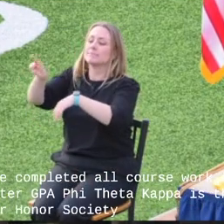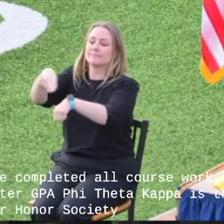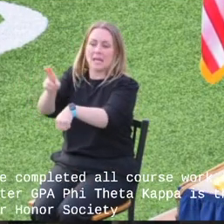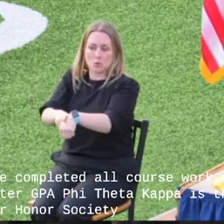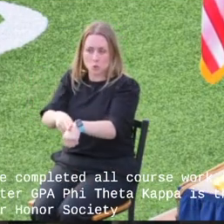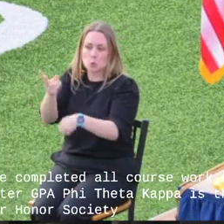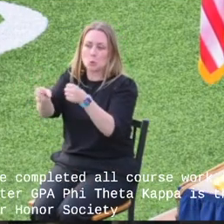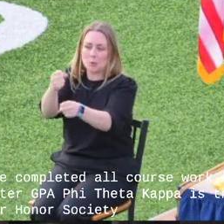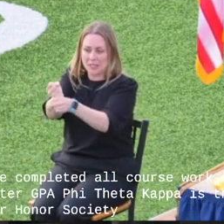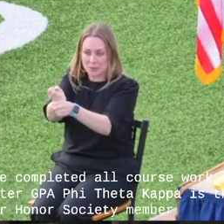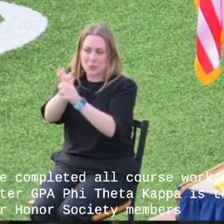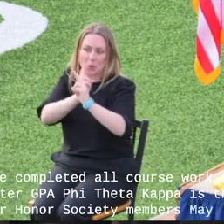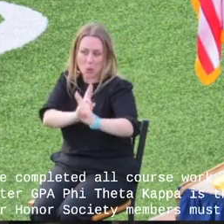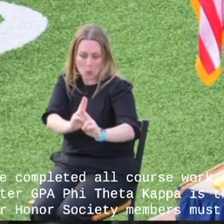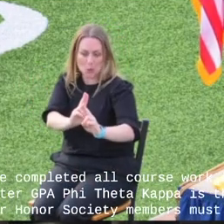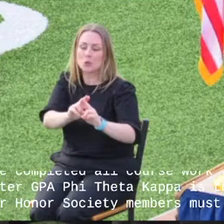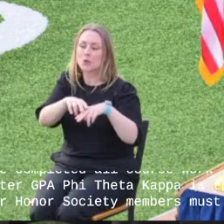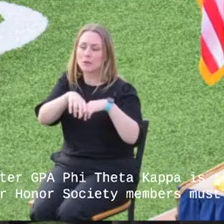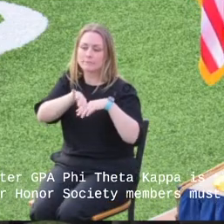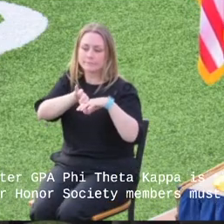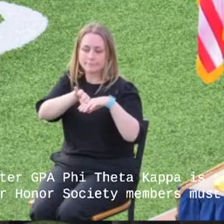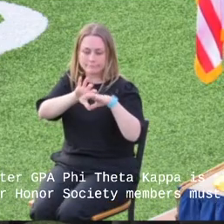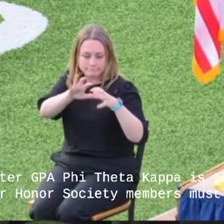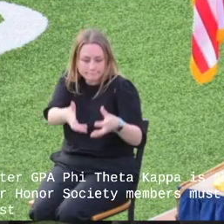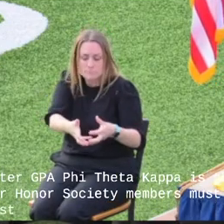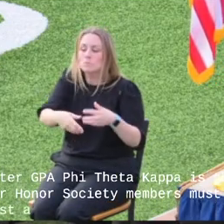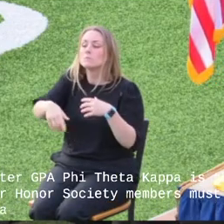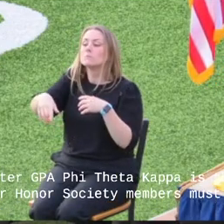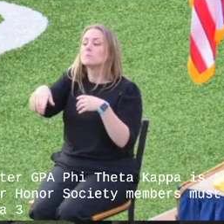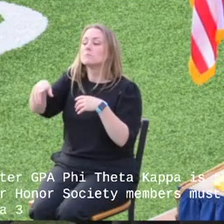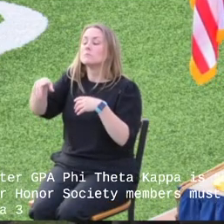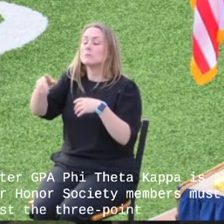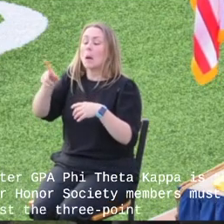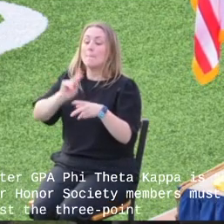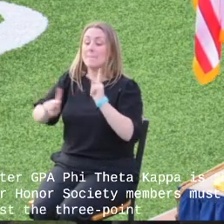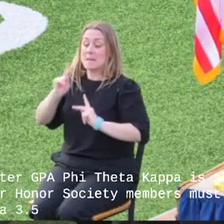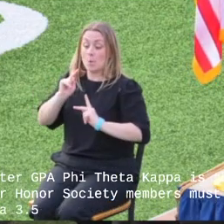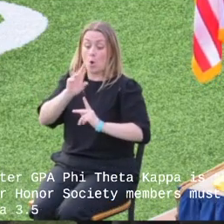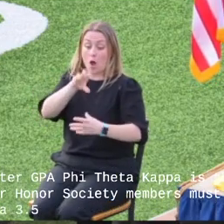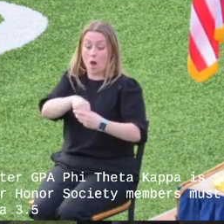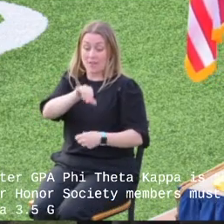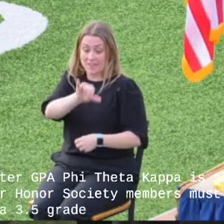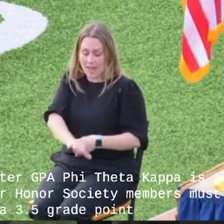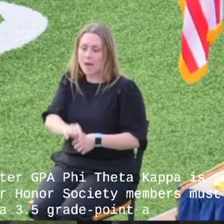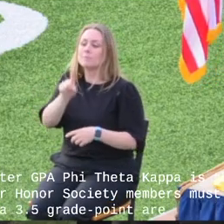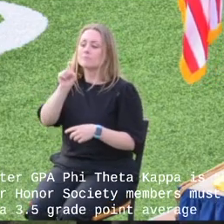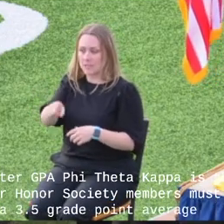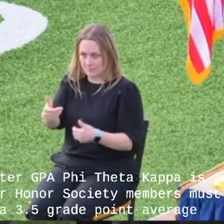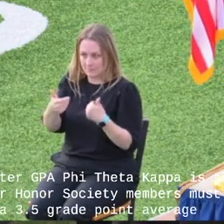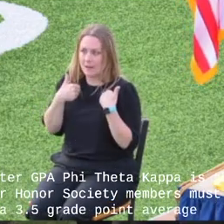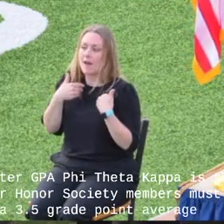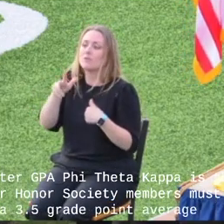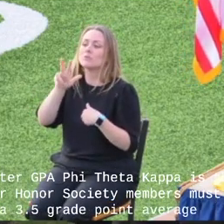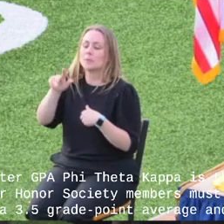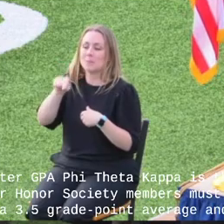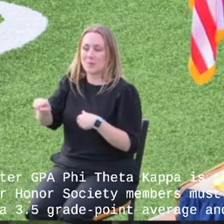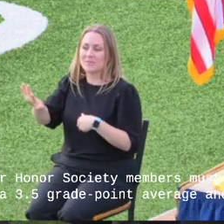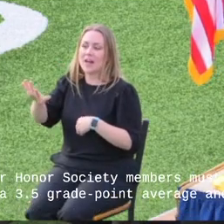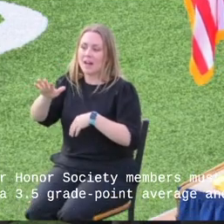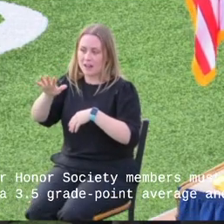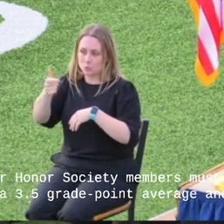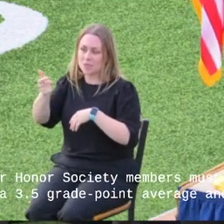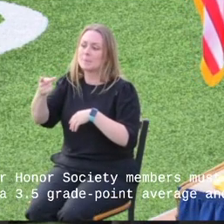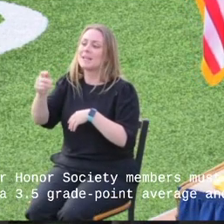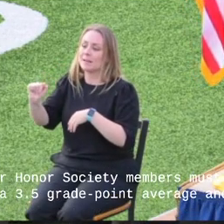Society. Members must have achieved at least a 3.5 grade point average and invited